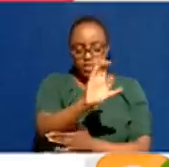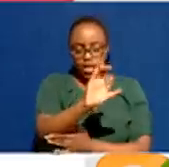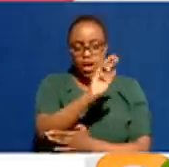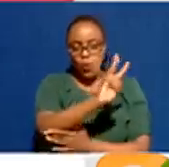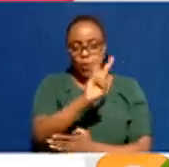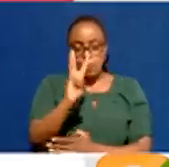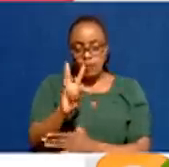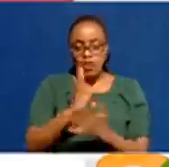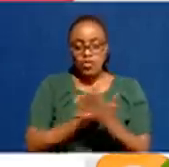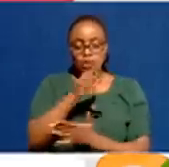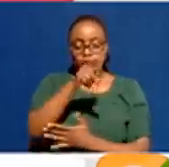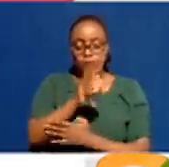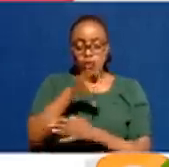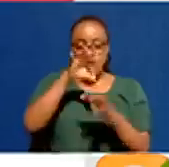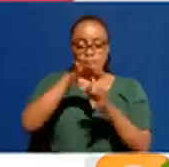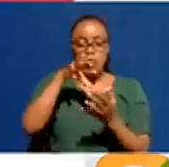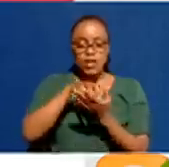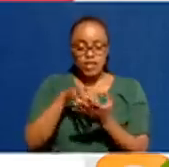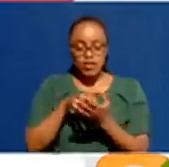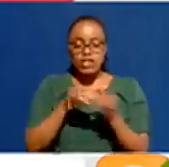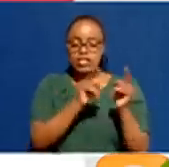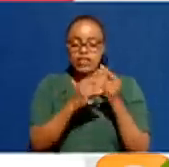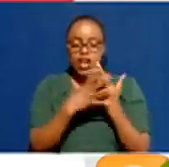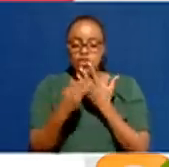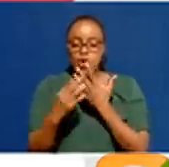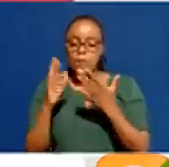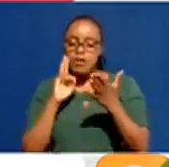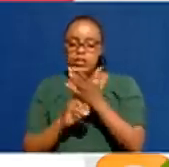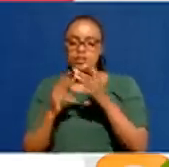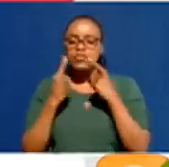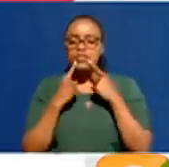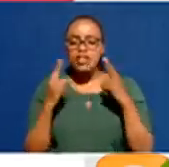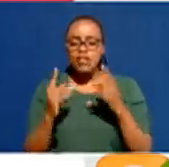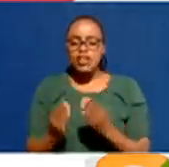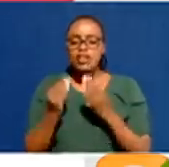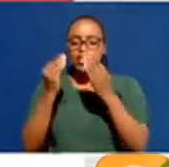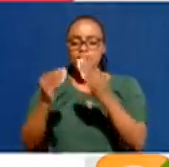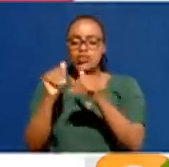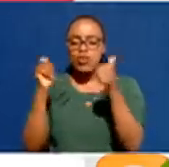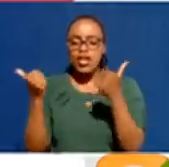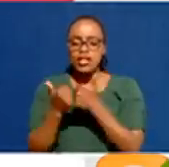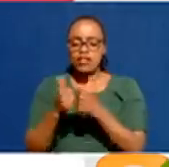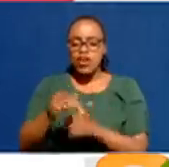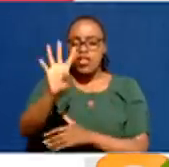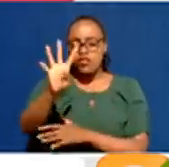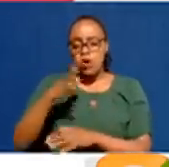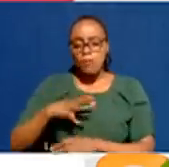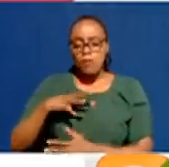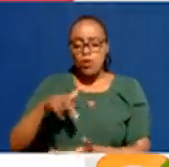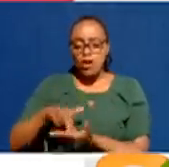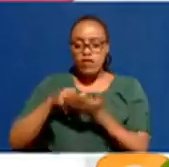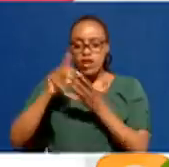by presiding officers in the polling stations with copies of the results declaration forms given to agents of the four presidential